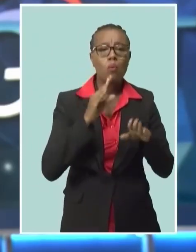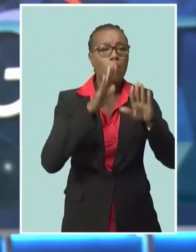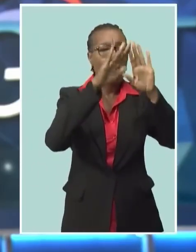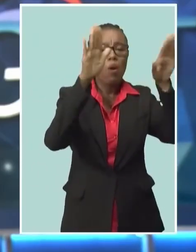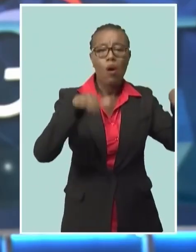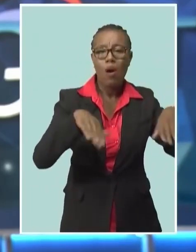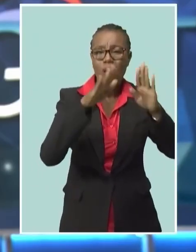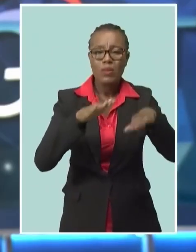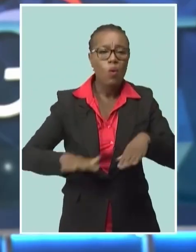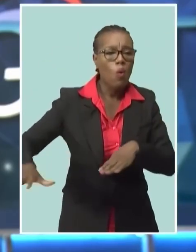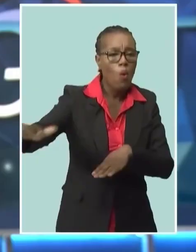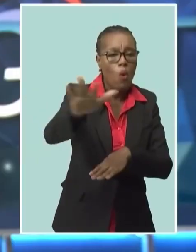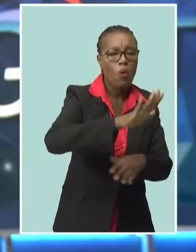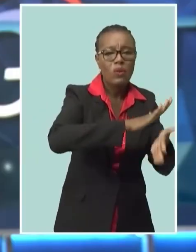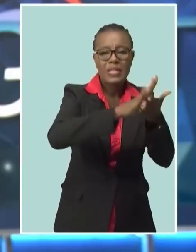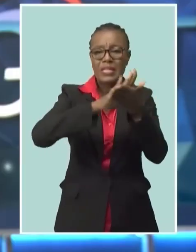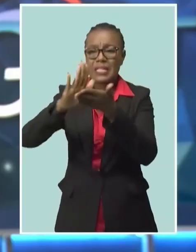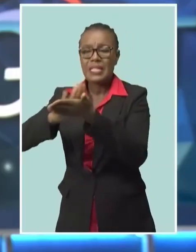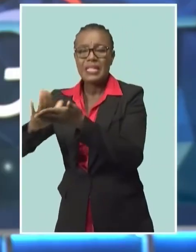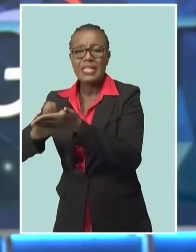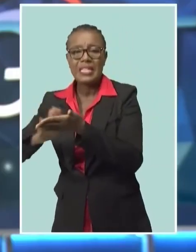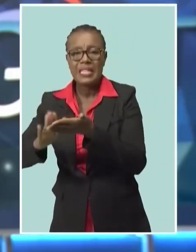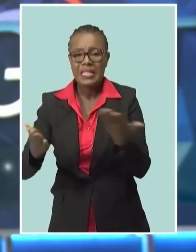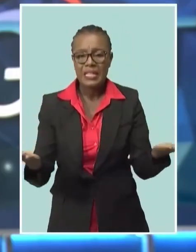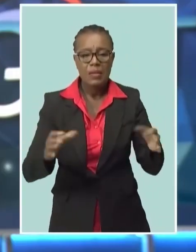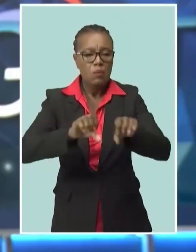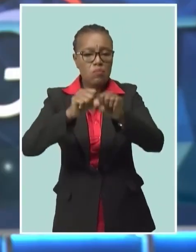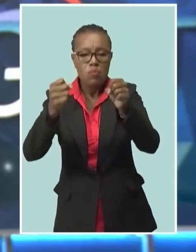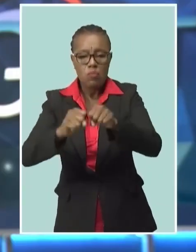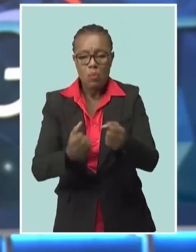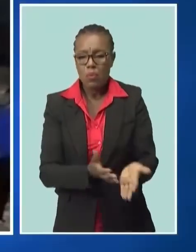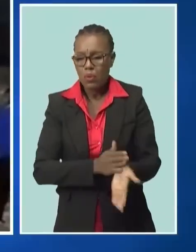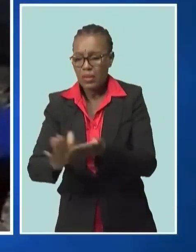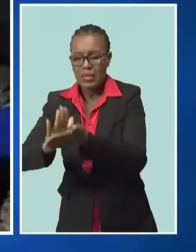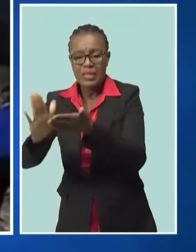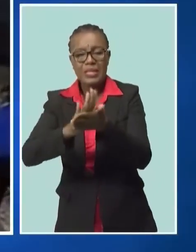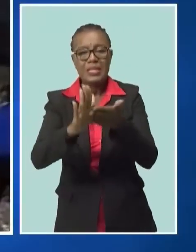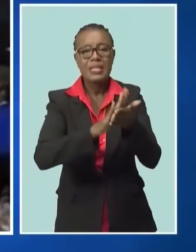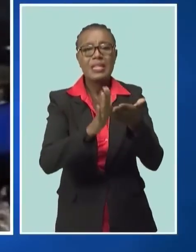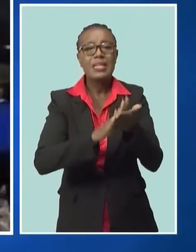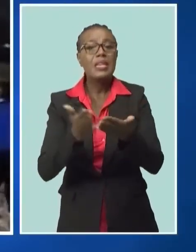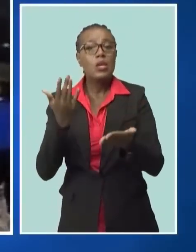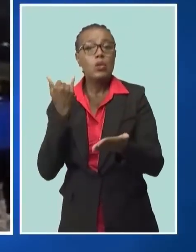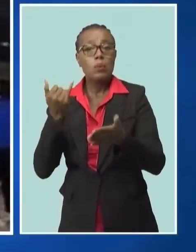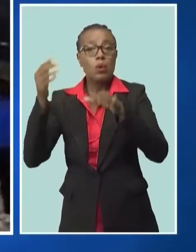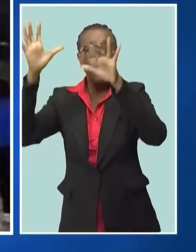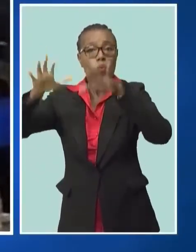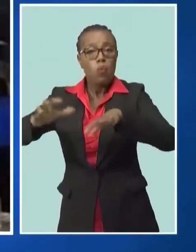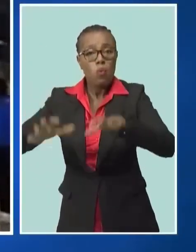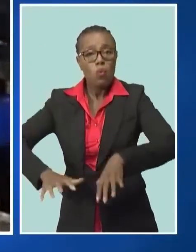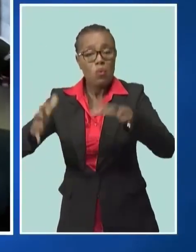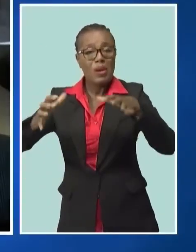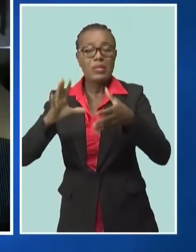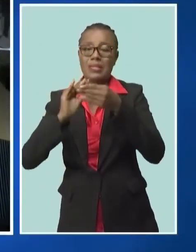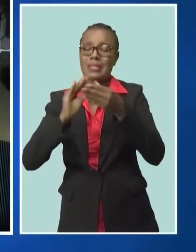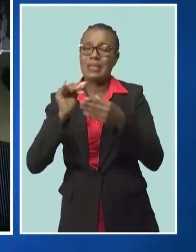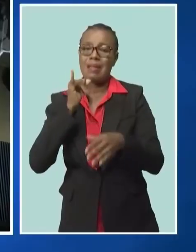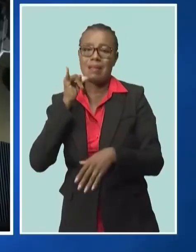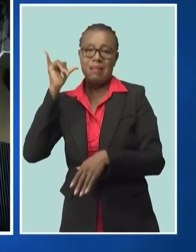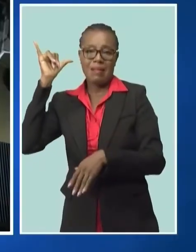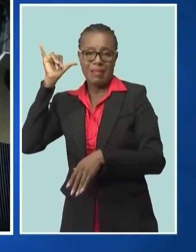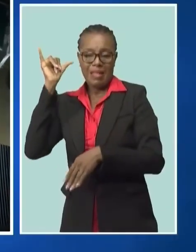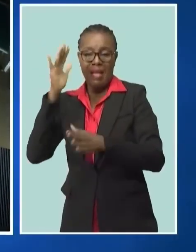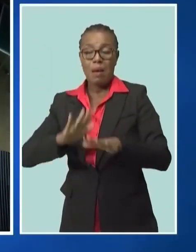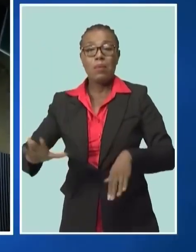to reduce the risk of flooding during heavy rainfall. Her appeal comes after yesterday's downpours, which caused severe flooding